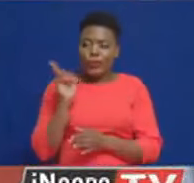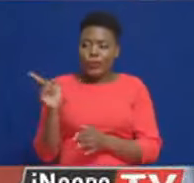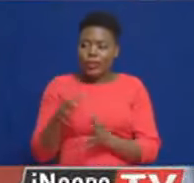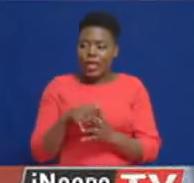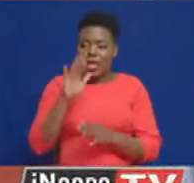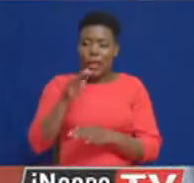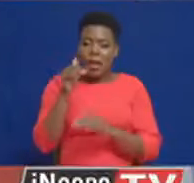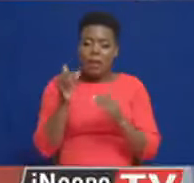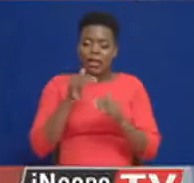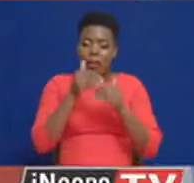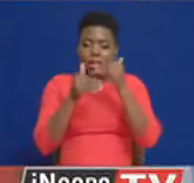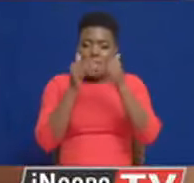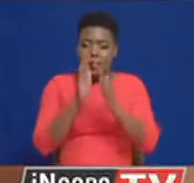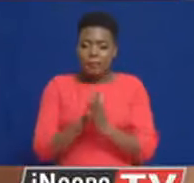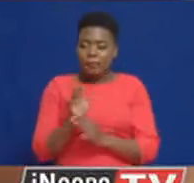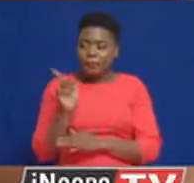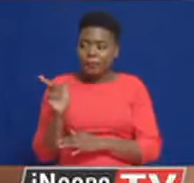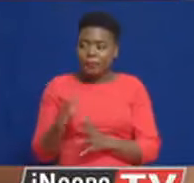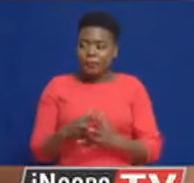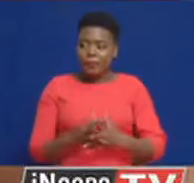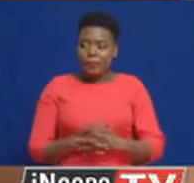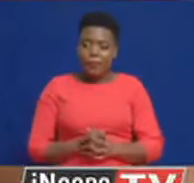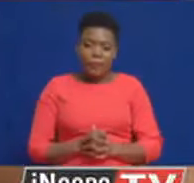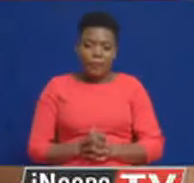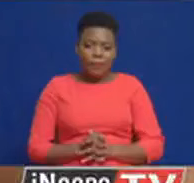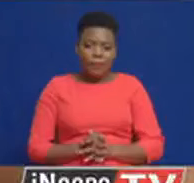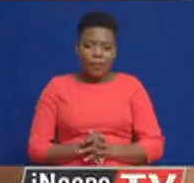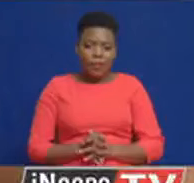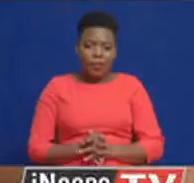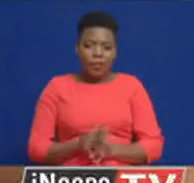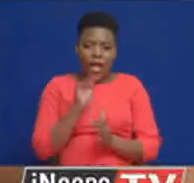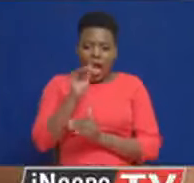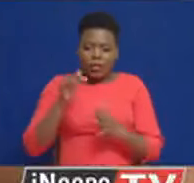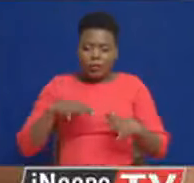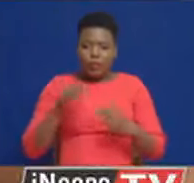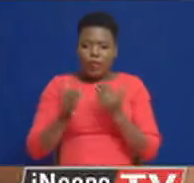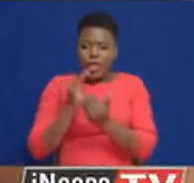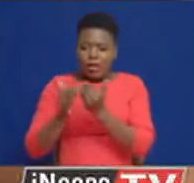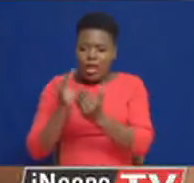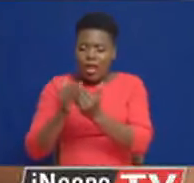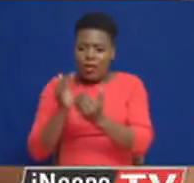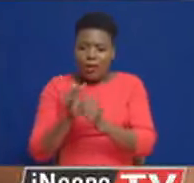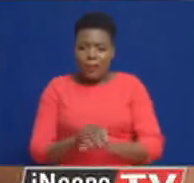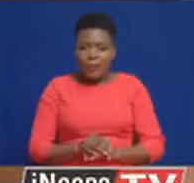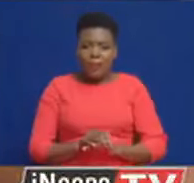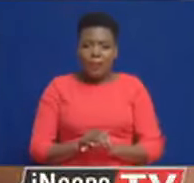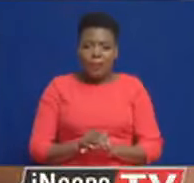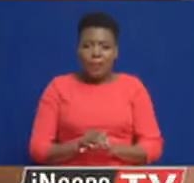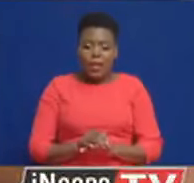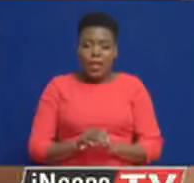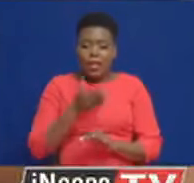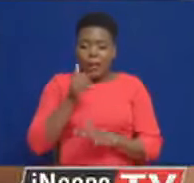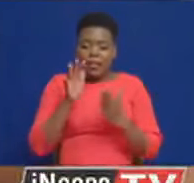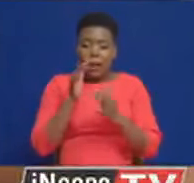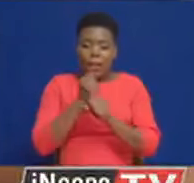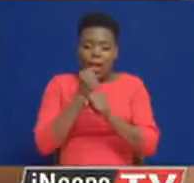Parliament buildings. So Lord, help us always to be careful in whichever generation when we sit to make decision on behalf of